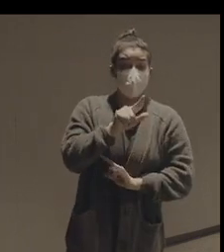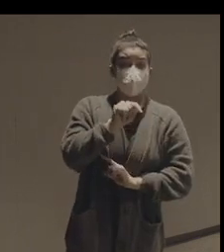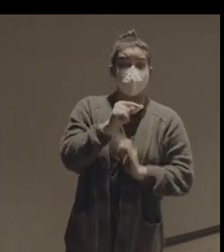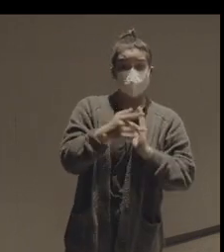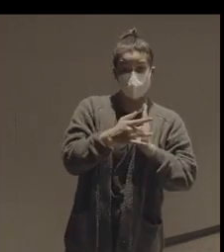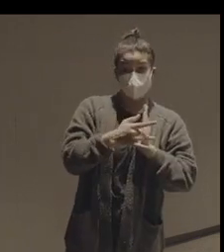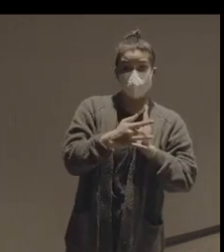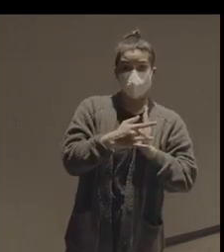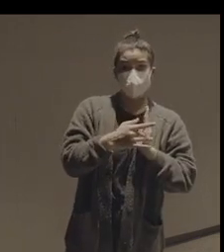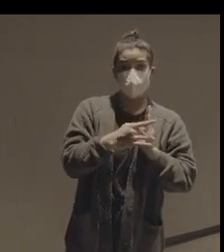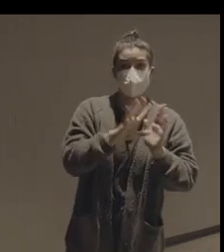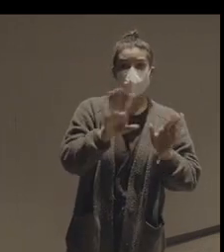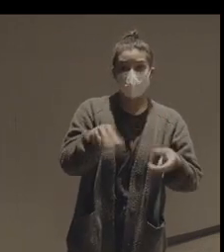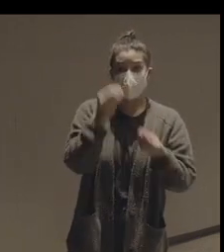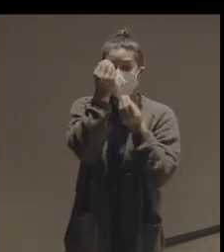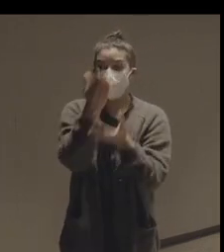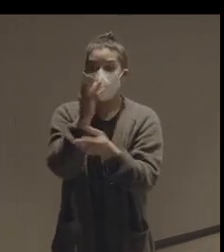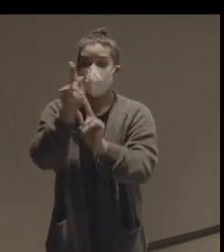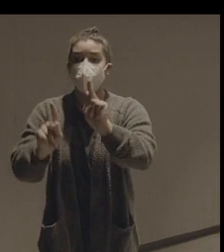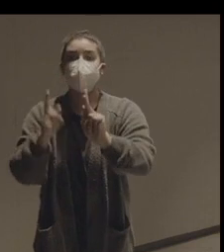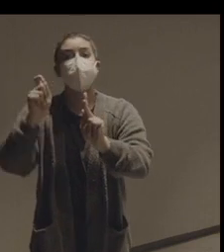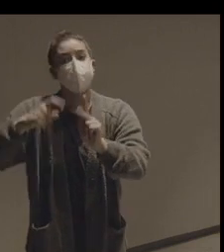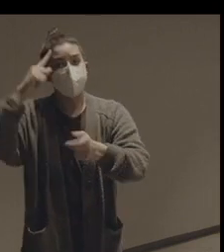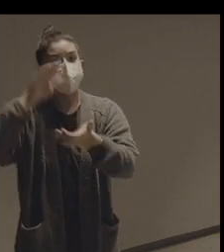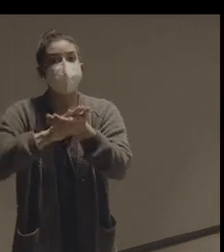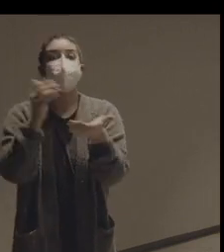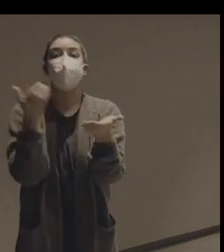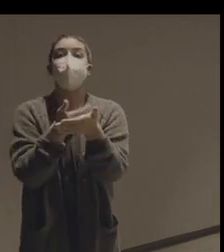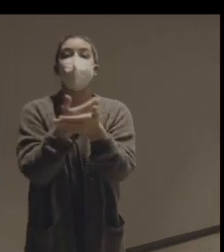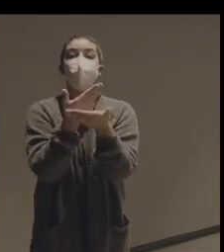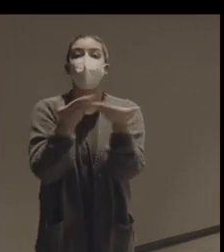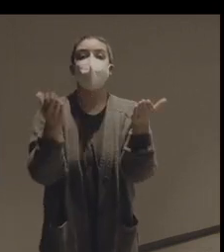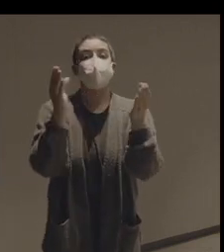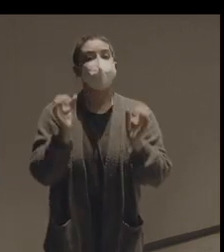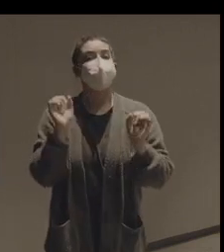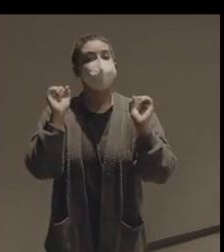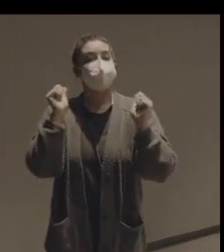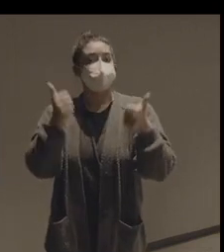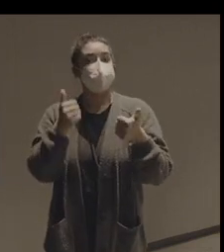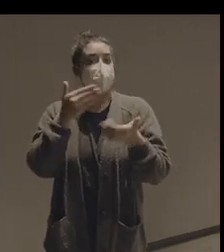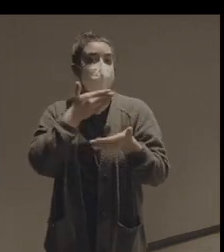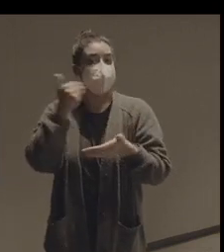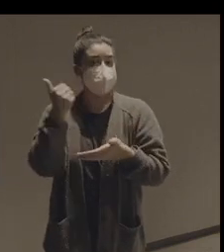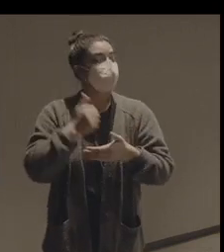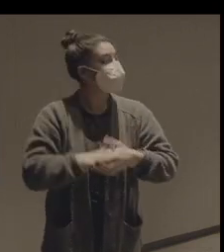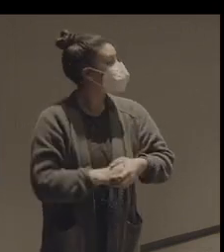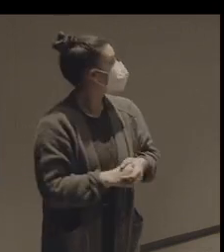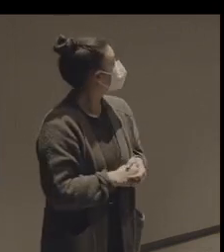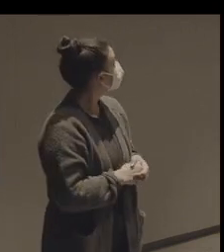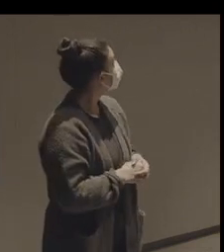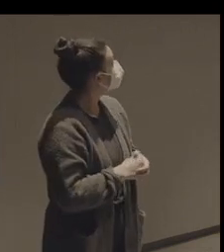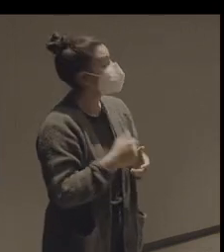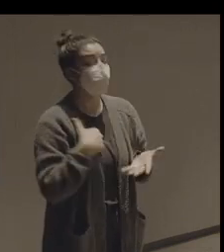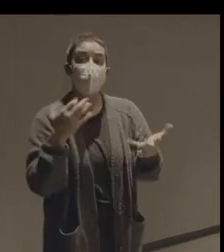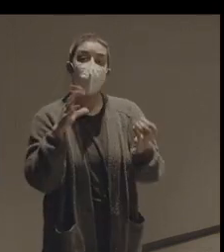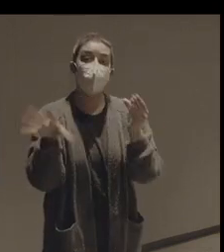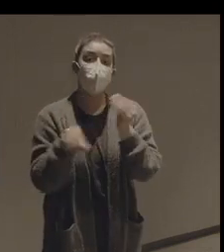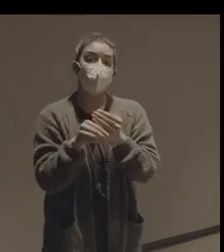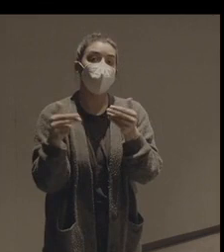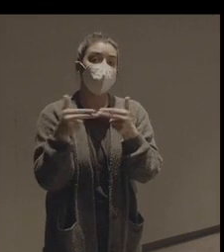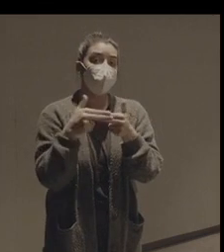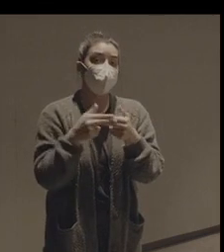by artists from the West Coast, abstract classicists John McLaughlin and Frederick Hammersley. I'm including these for a couple